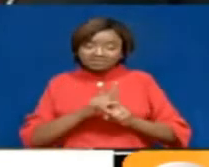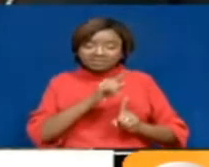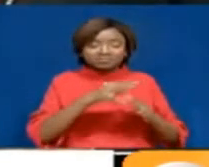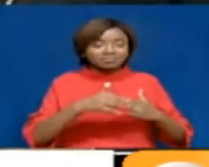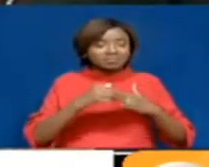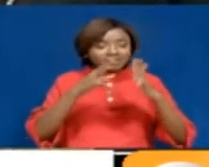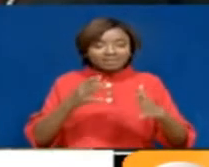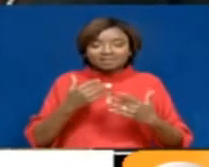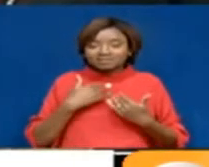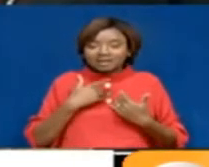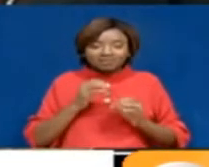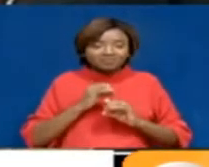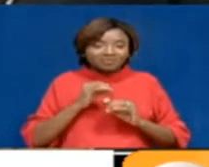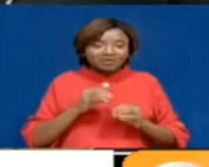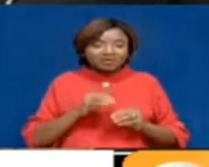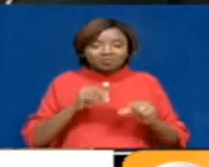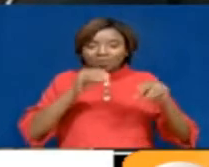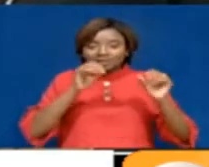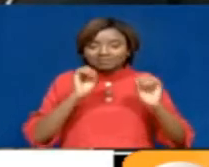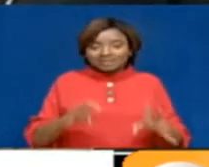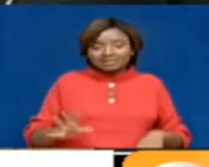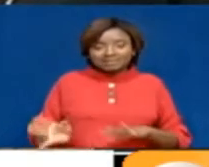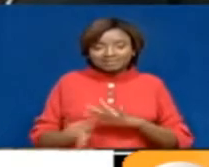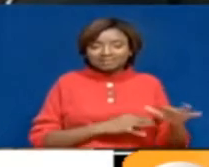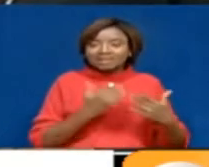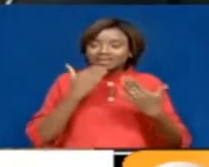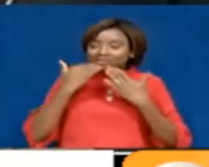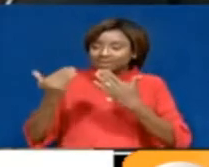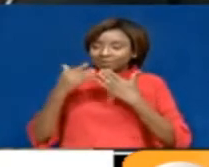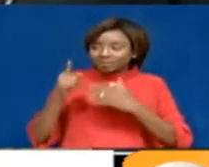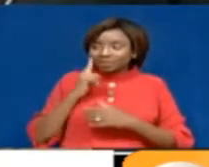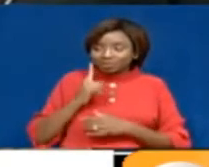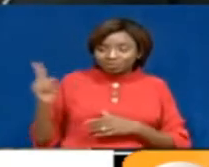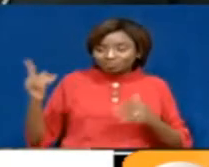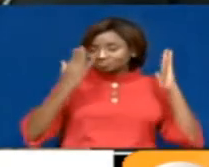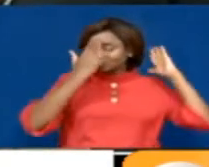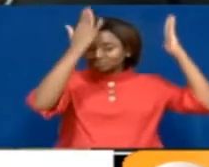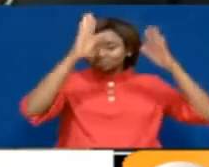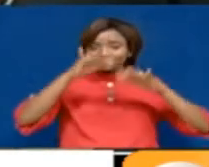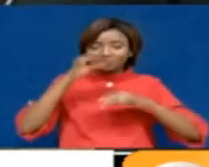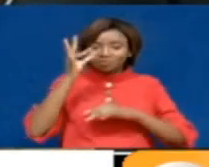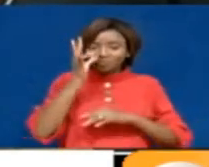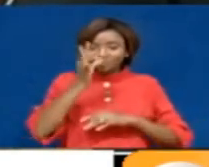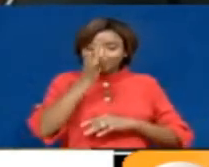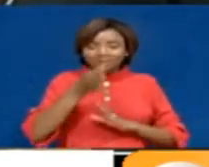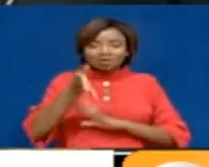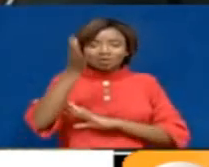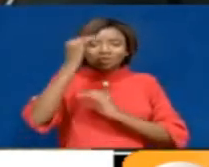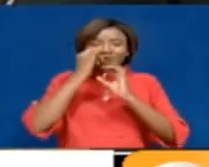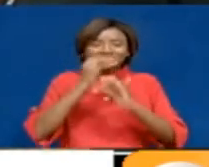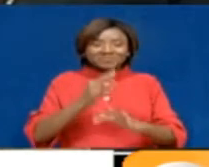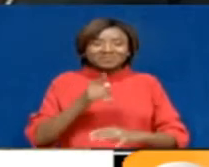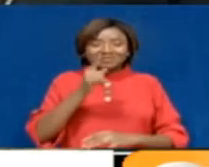right. Thank you so much for making time for us. Archbishop Anthony Mwiheria from the Archdiocese of Mwiheria. Asante sana for speaking. God bless you, Trevor.